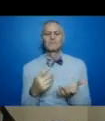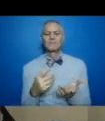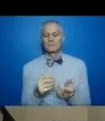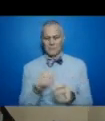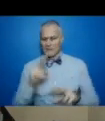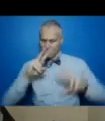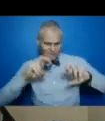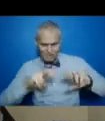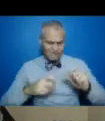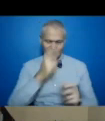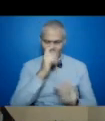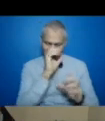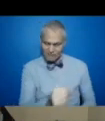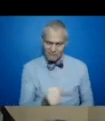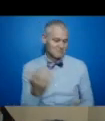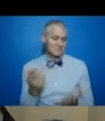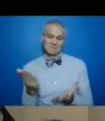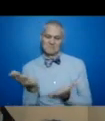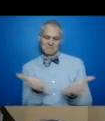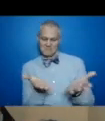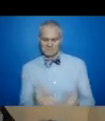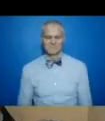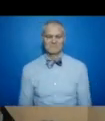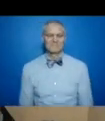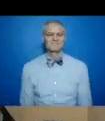would be interested in looking into that as well.